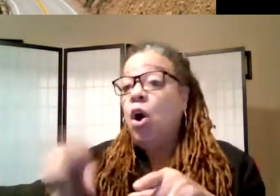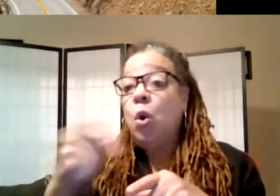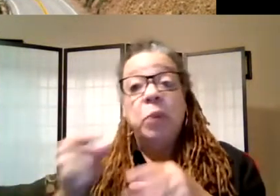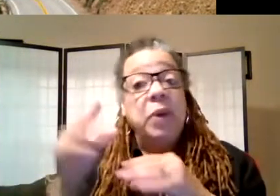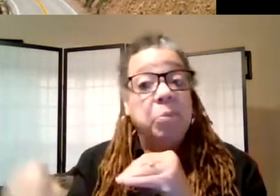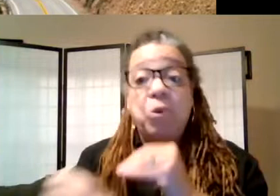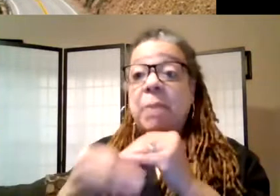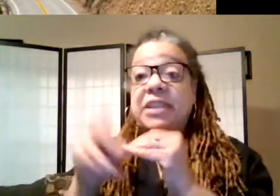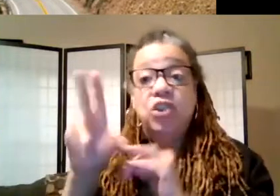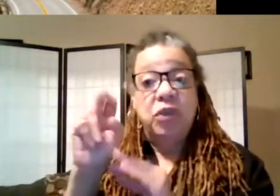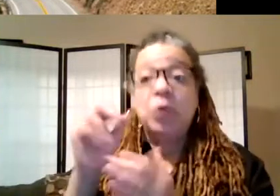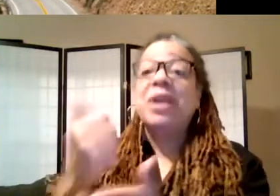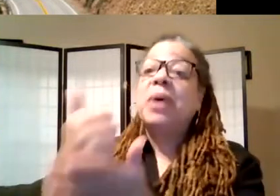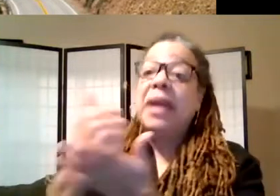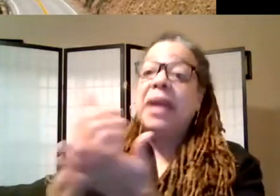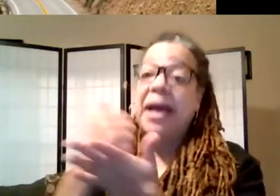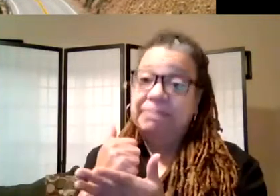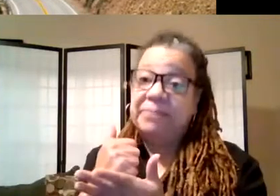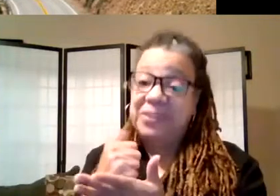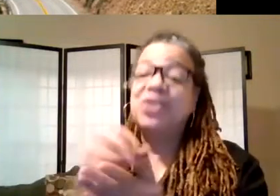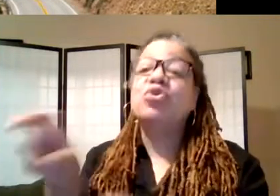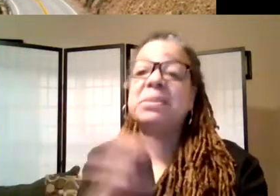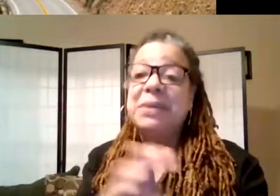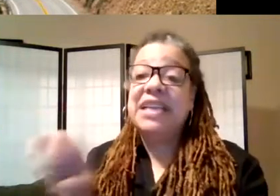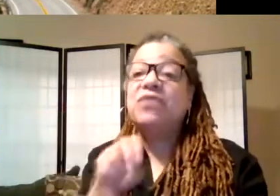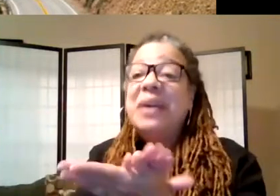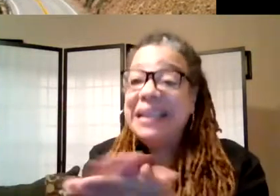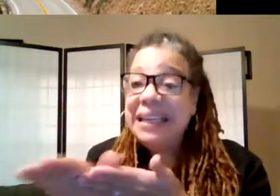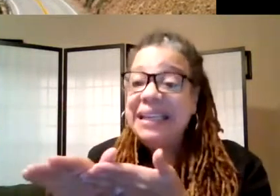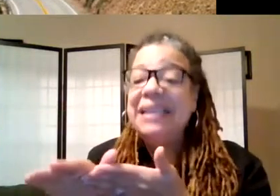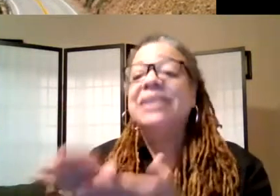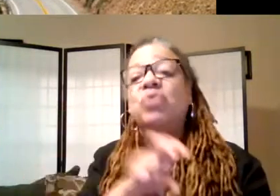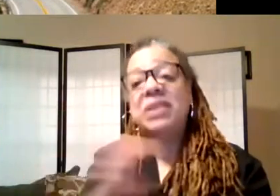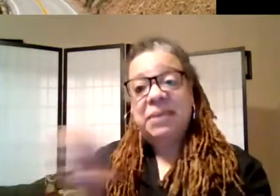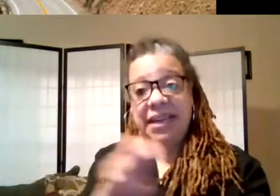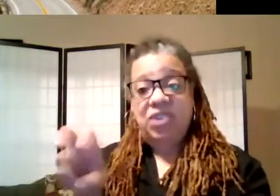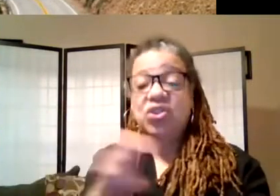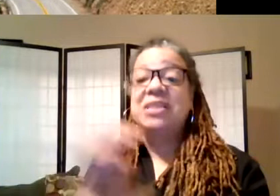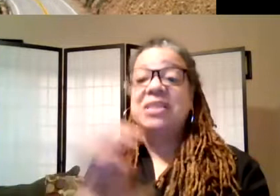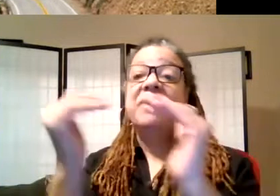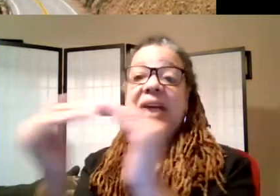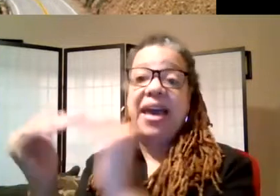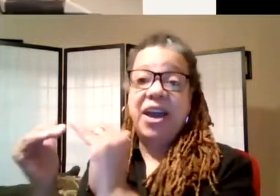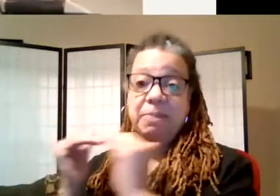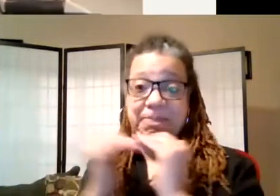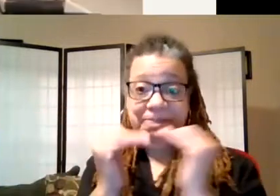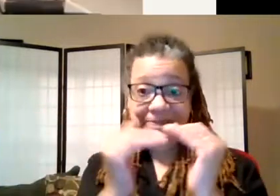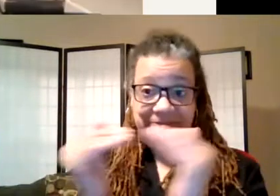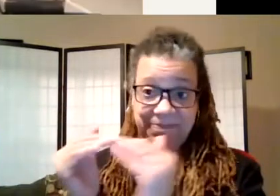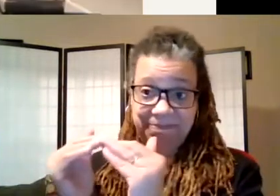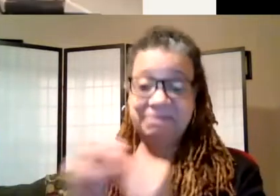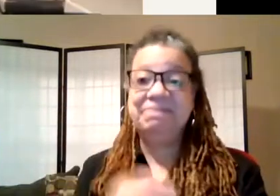30 to lead that way into transitioning transportation to clean transportation the way we see it in an equitable and fair way. Gretchen, next slide,